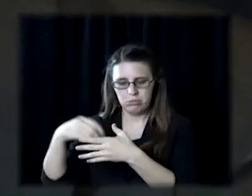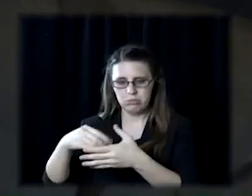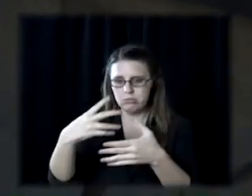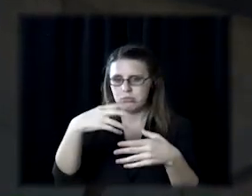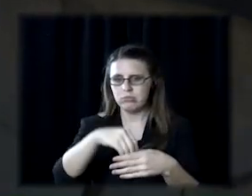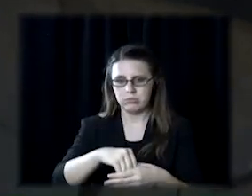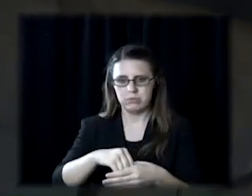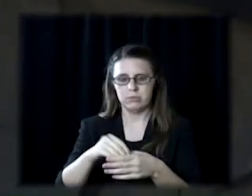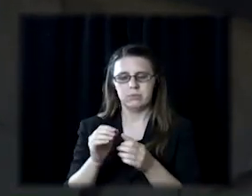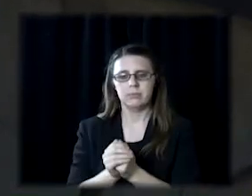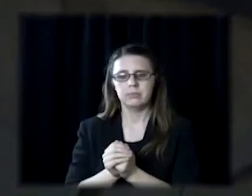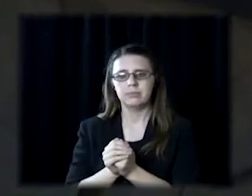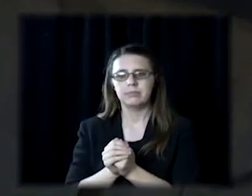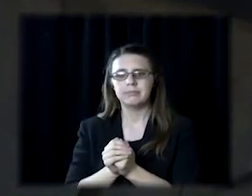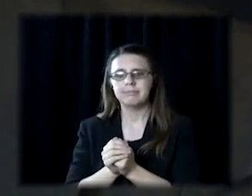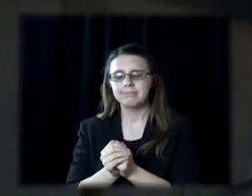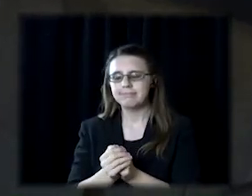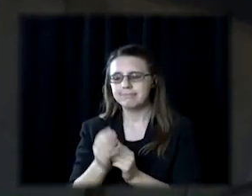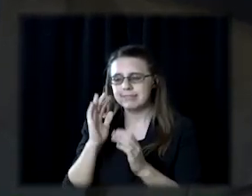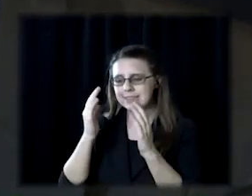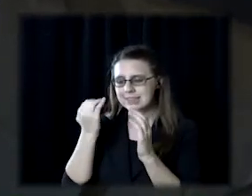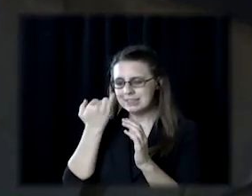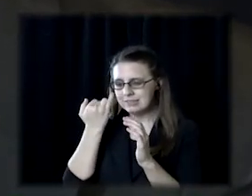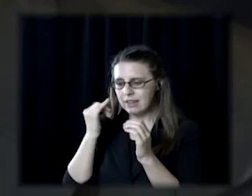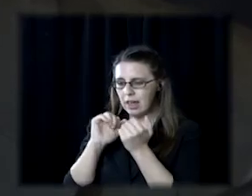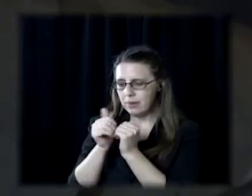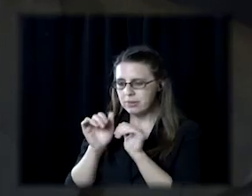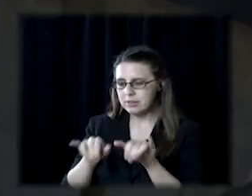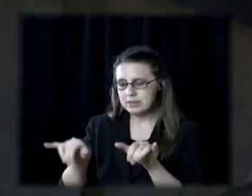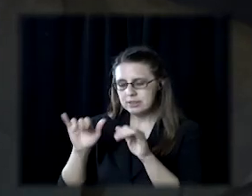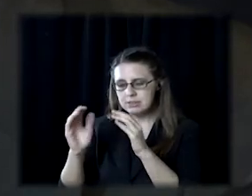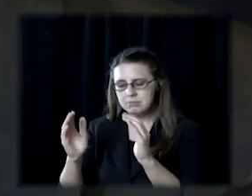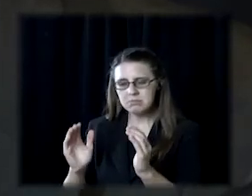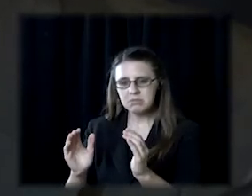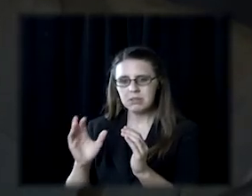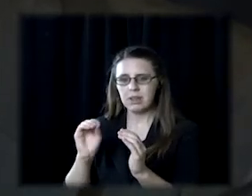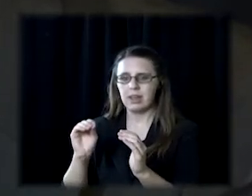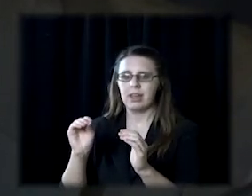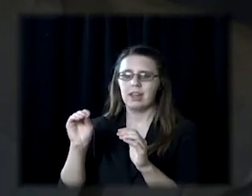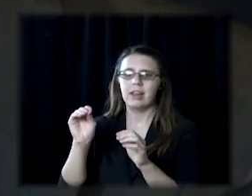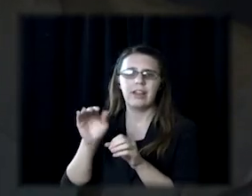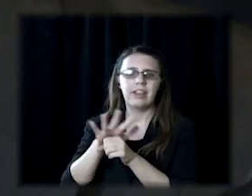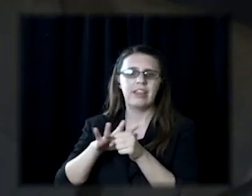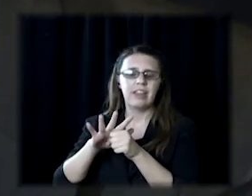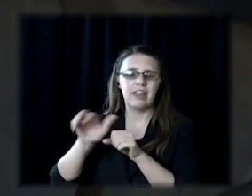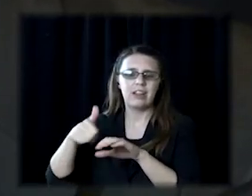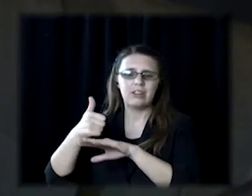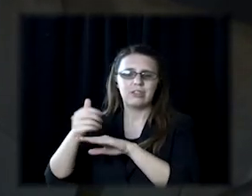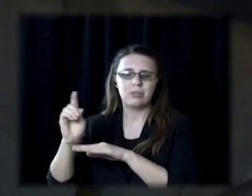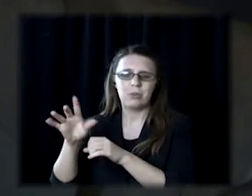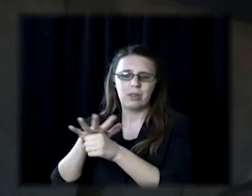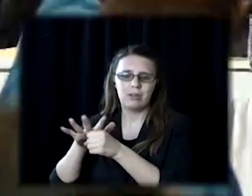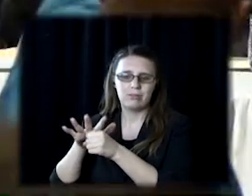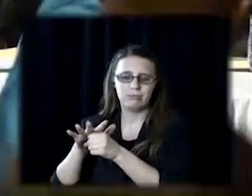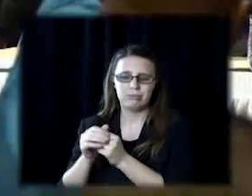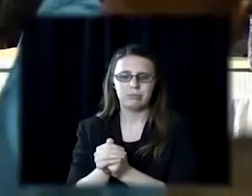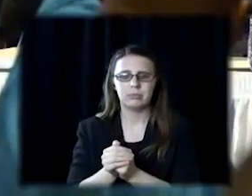was, in general, similarities and geographical proximity. Centro Periodismo